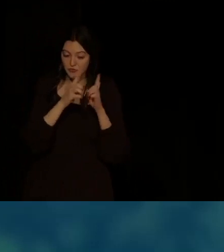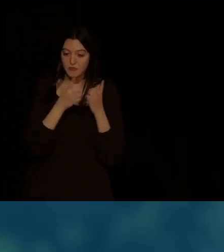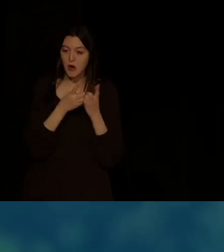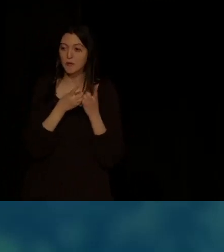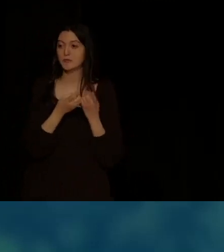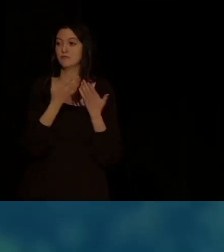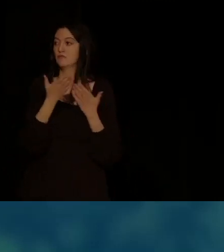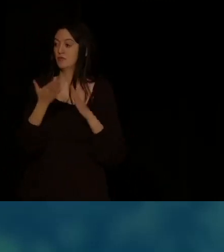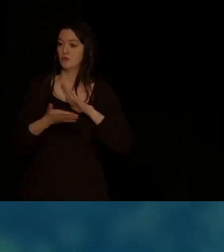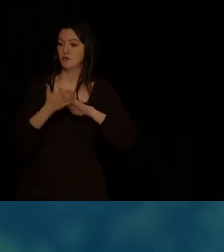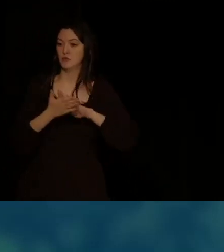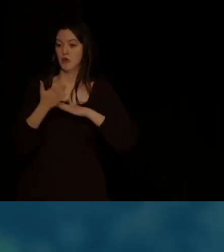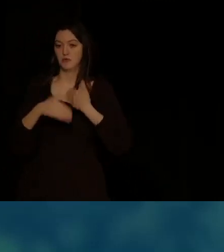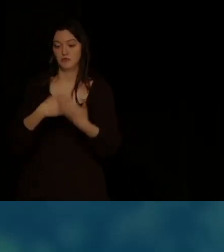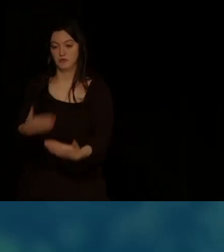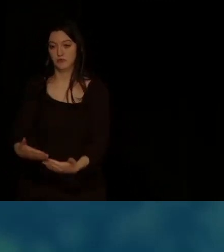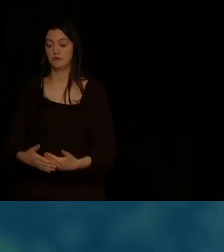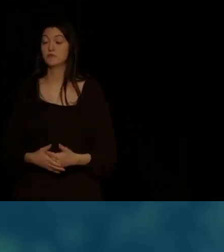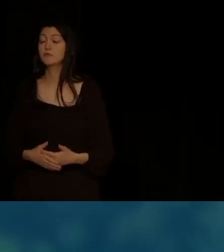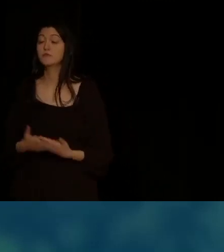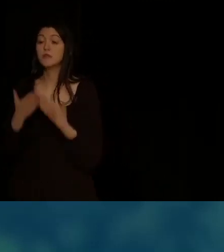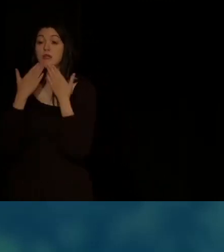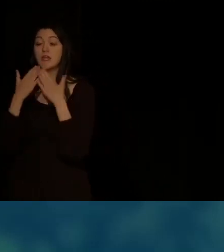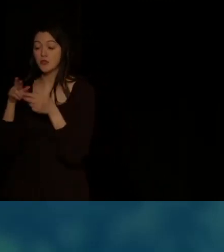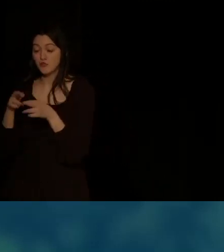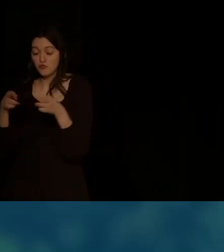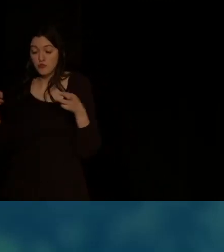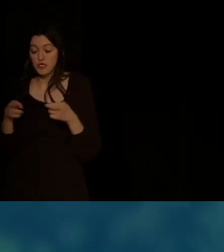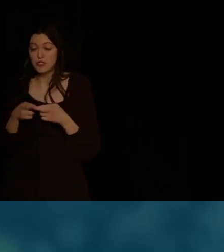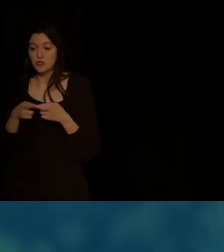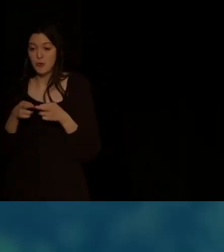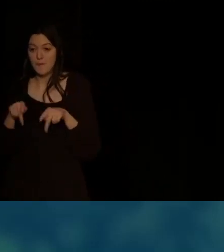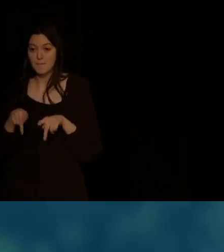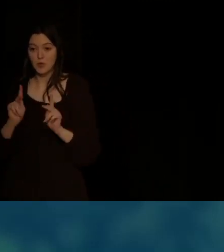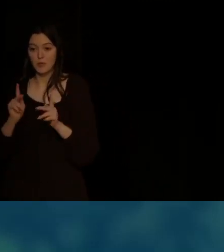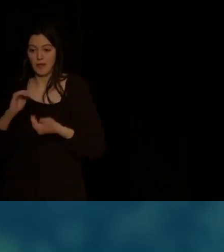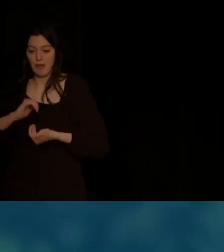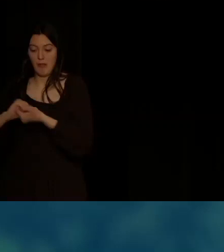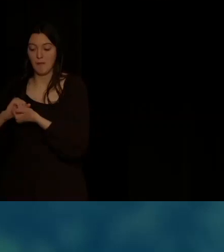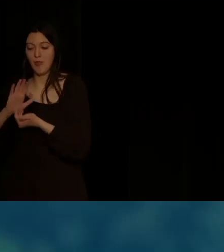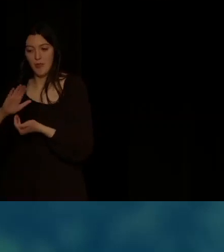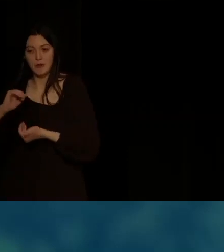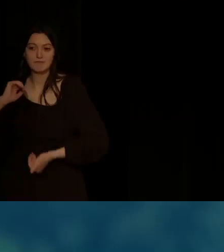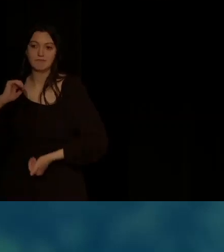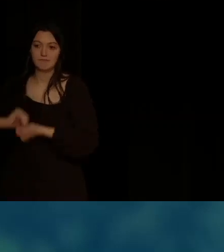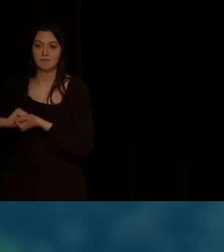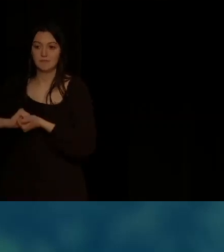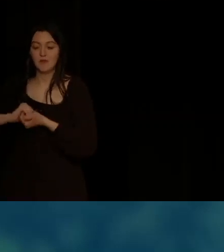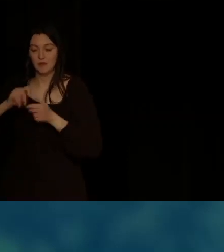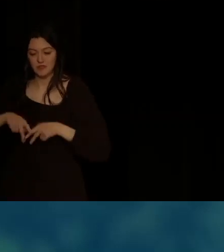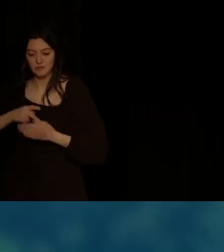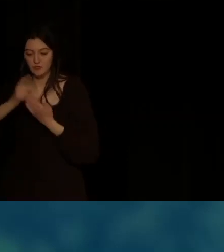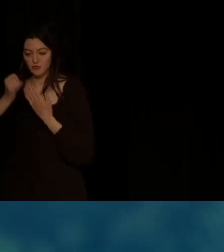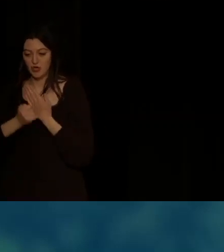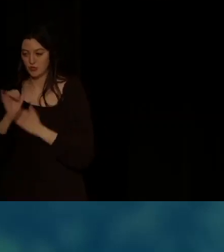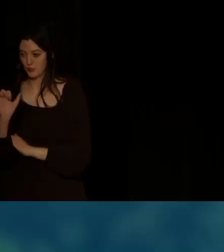process up and running. And thanks to the Regional Permitting Collaborative for their partnership in this project.